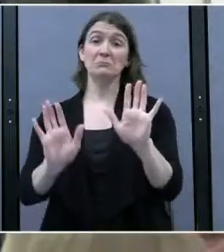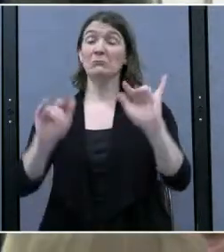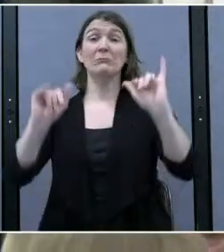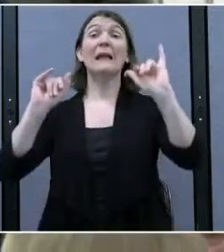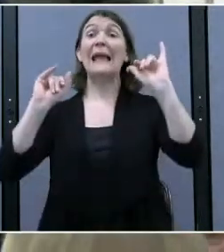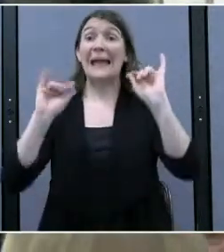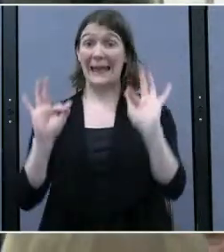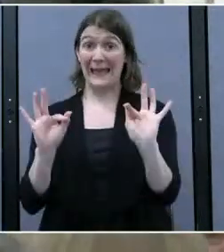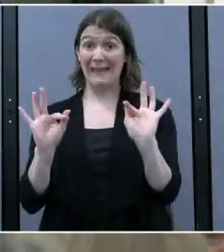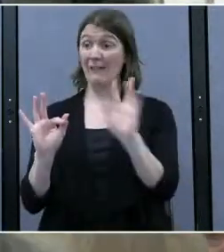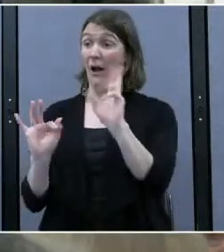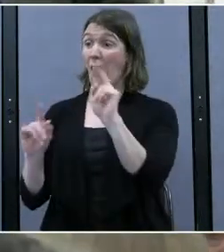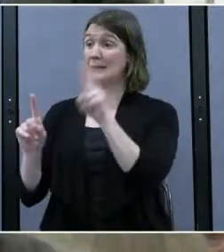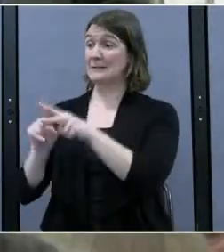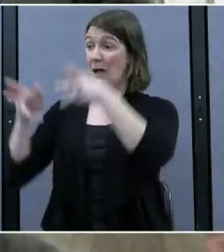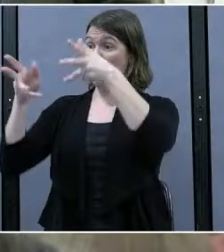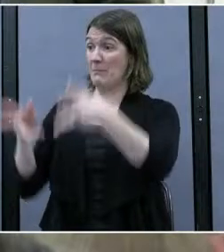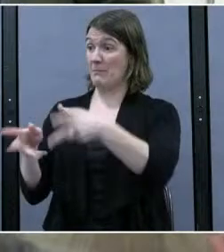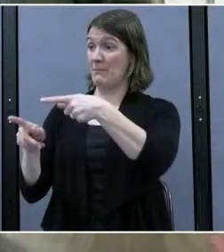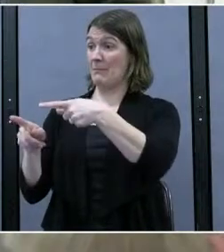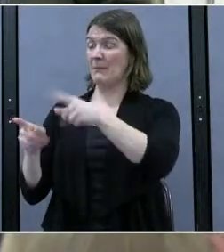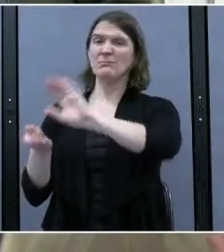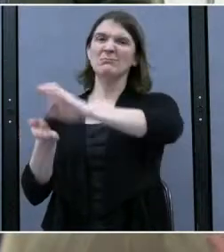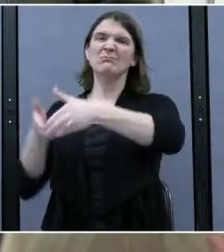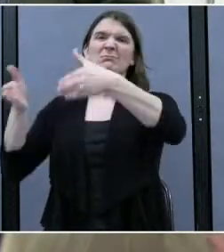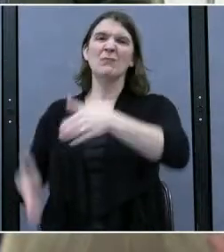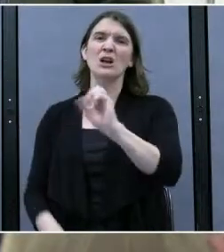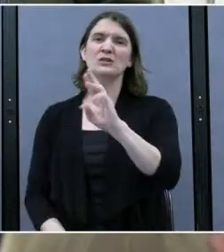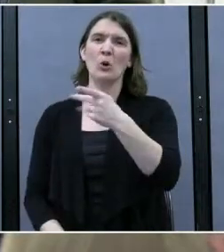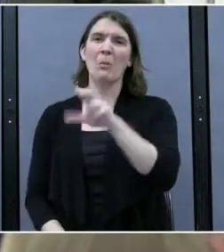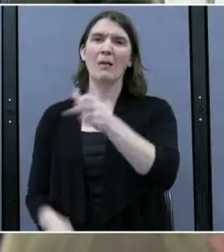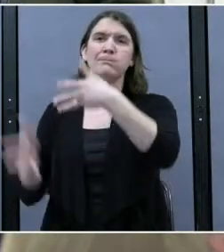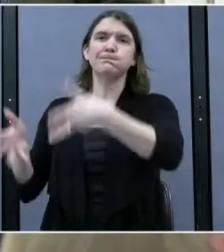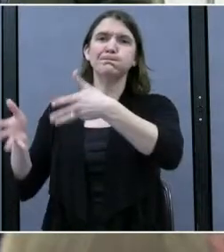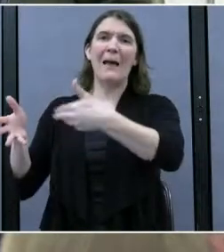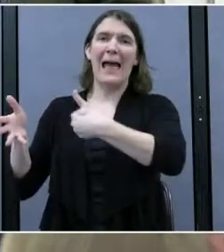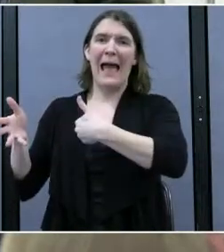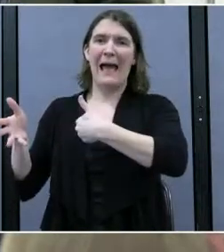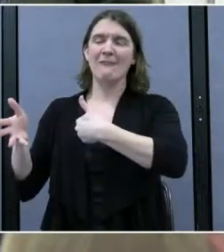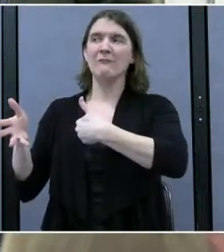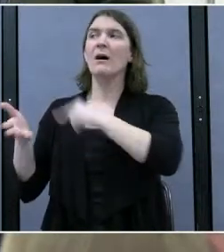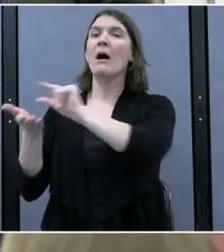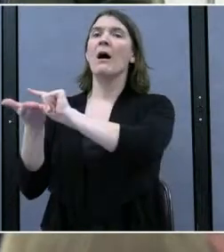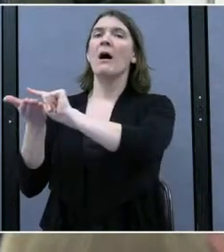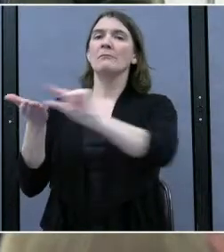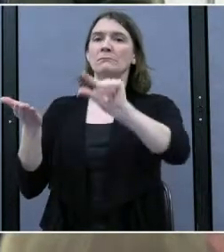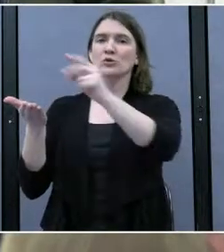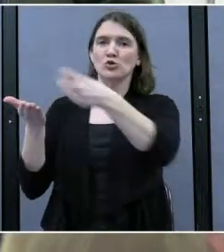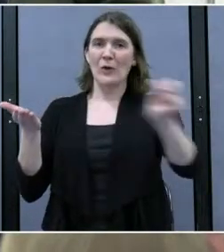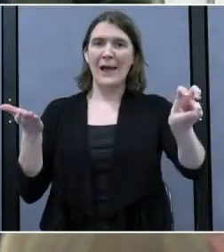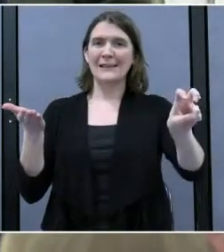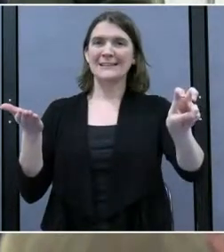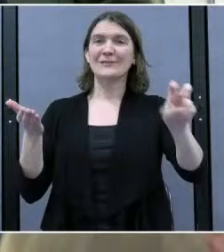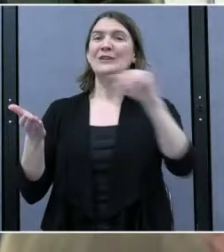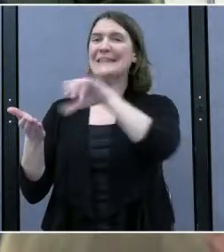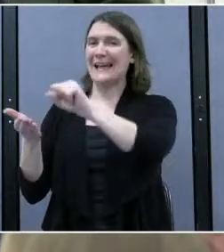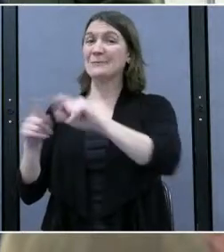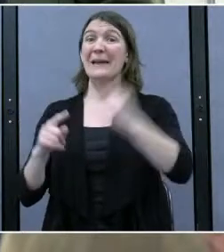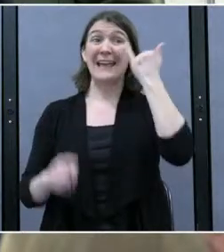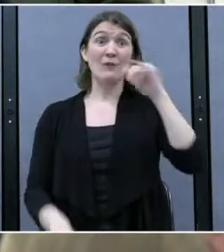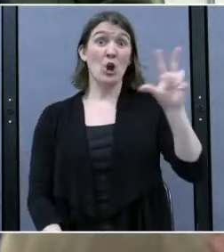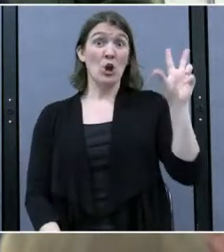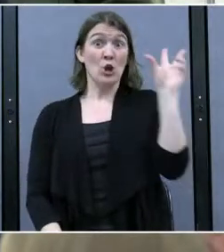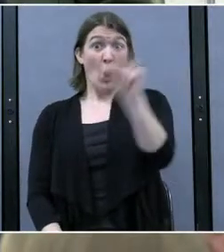we use the unassigned fund balance, which is the surplus, that's what we're going to do. But if we say no, we will be